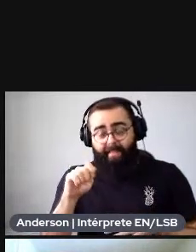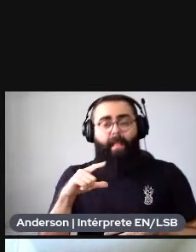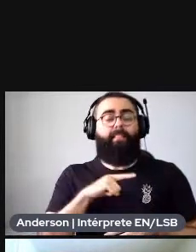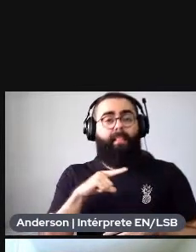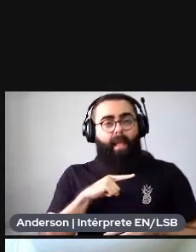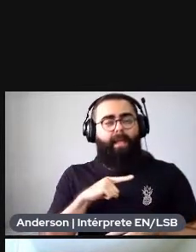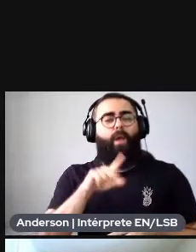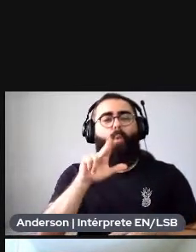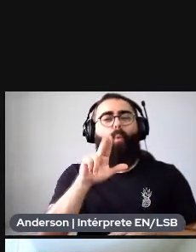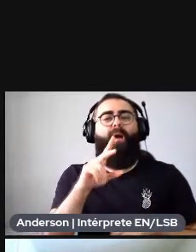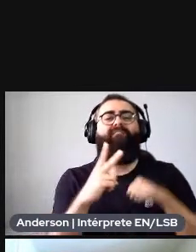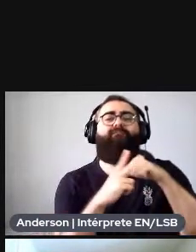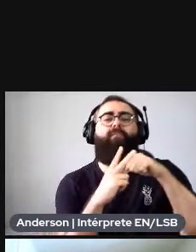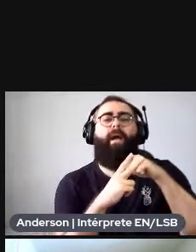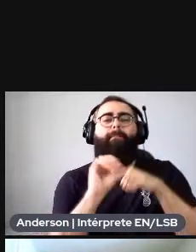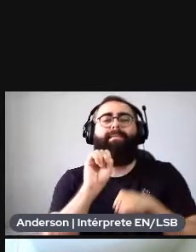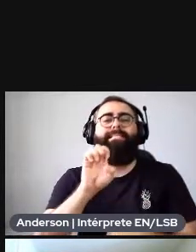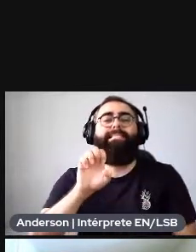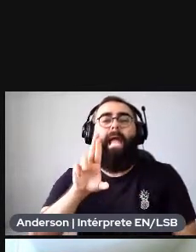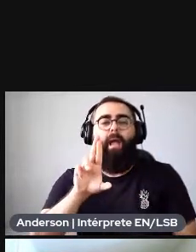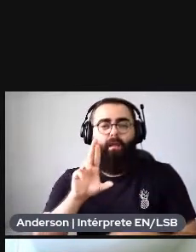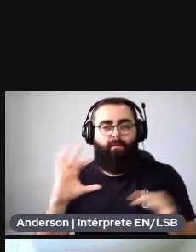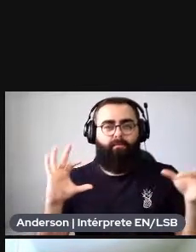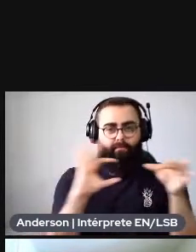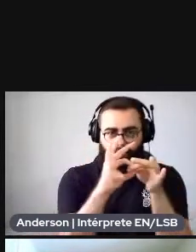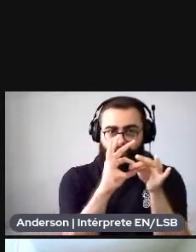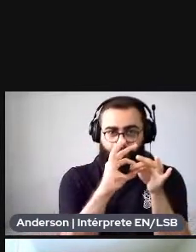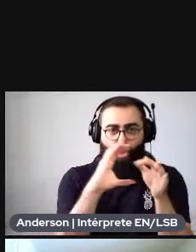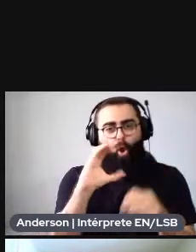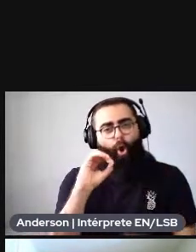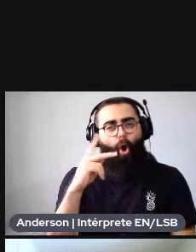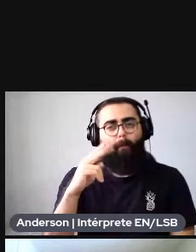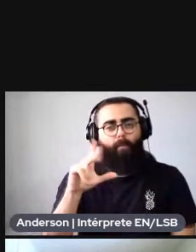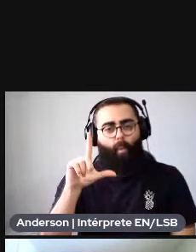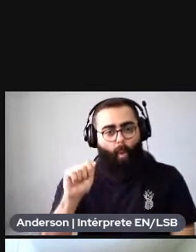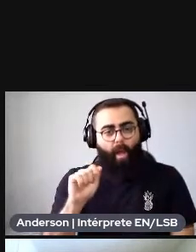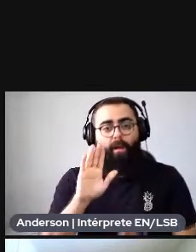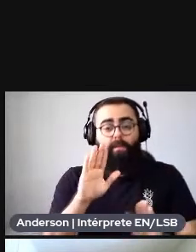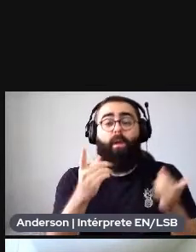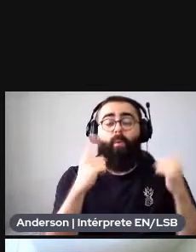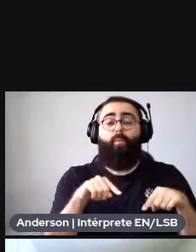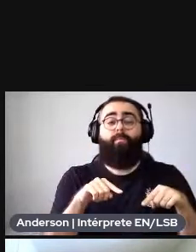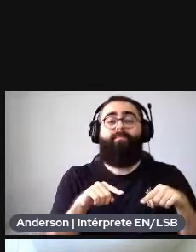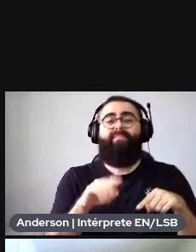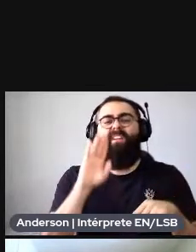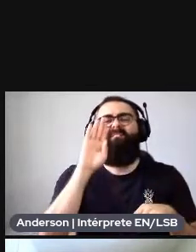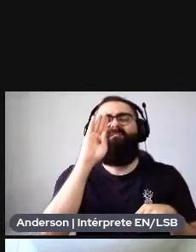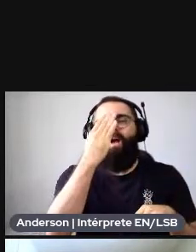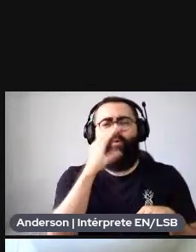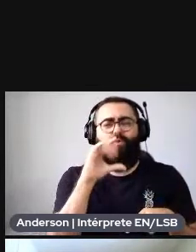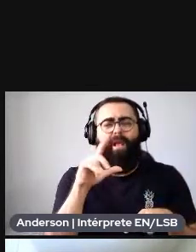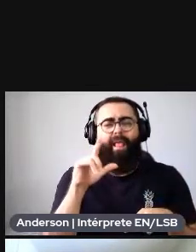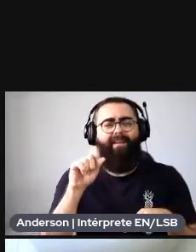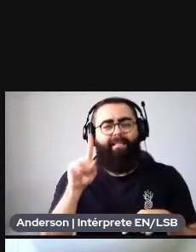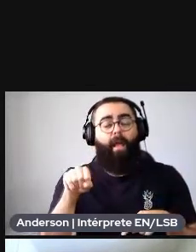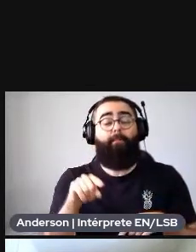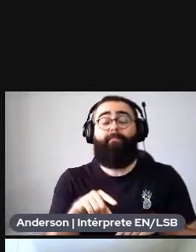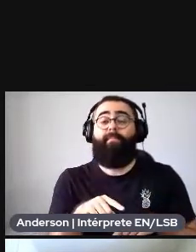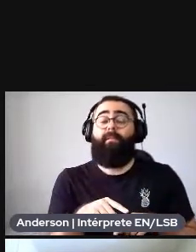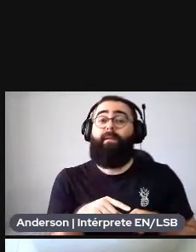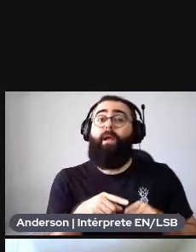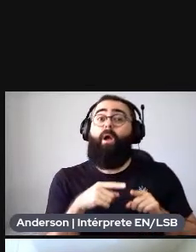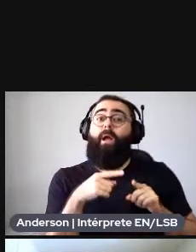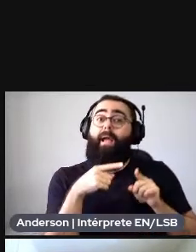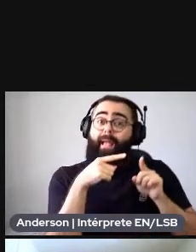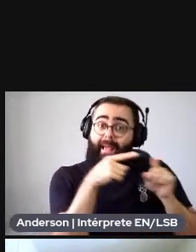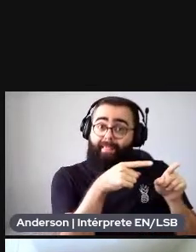Pseudoclefts are identificational constructions, lo que me gusta, es el pescado.